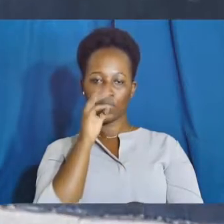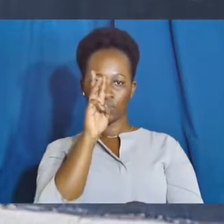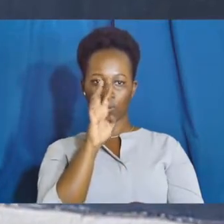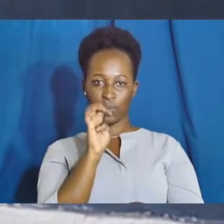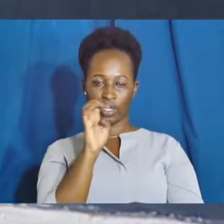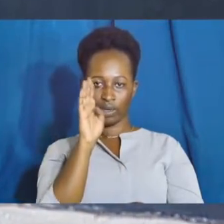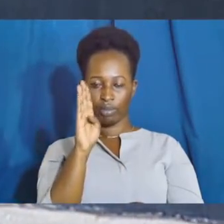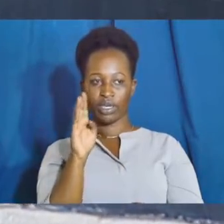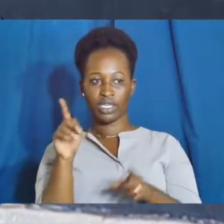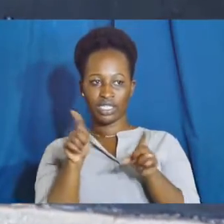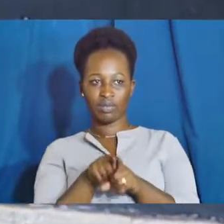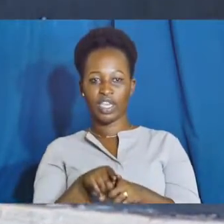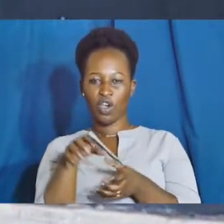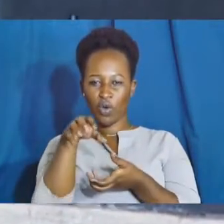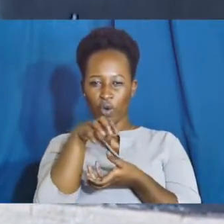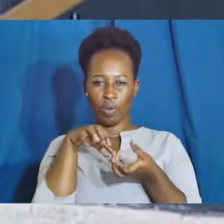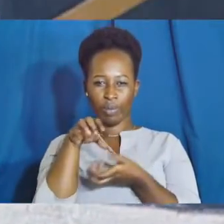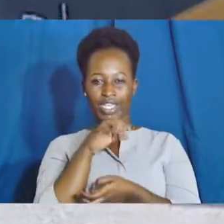complex food chain.